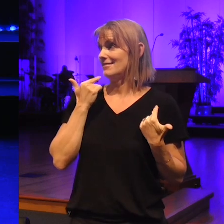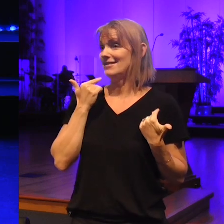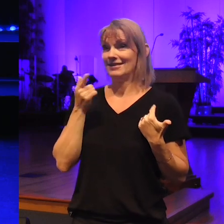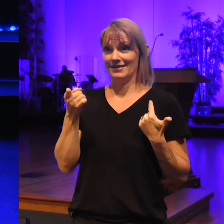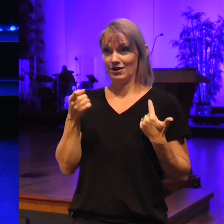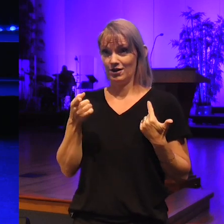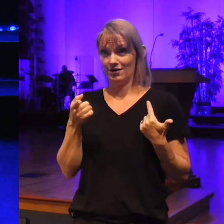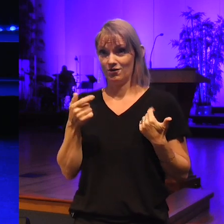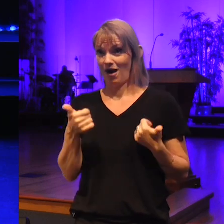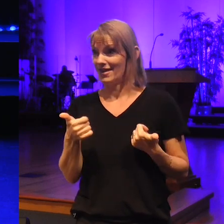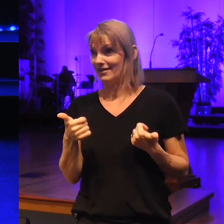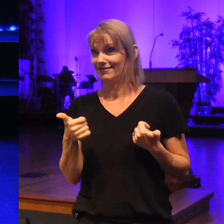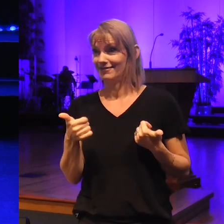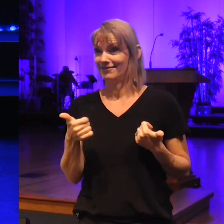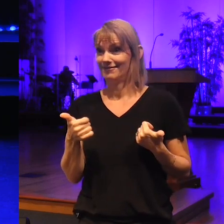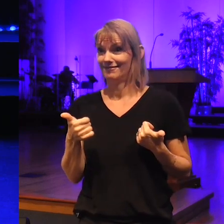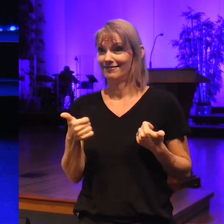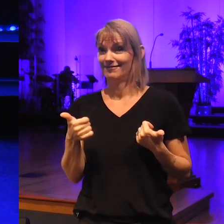You got it?